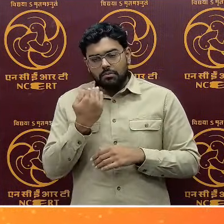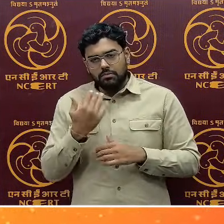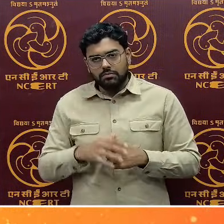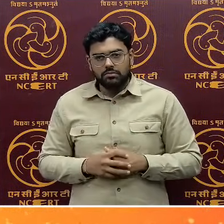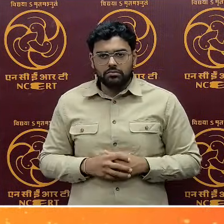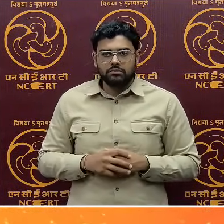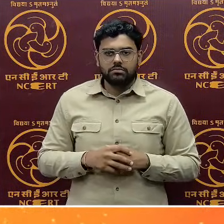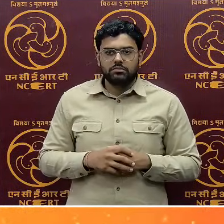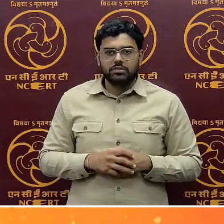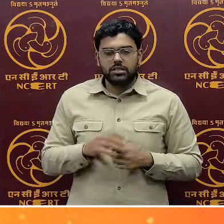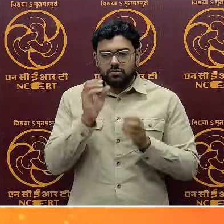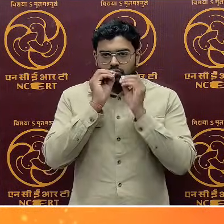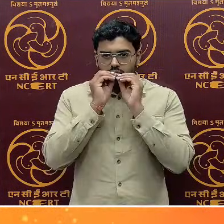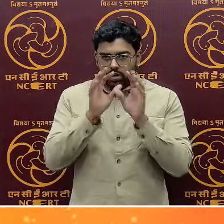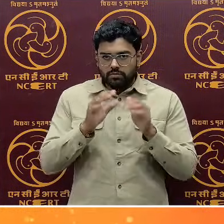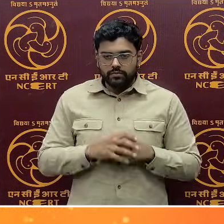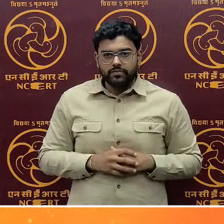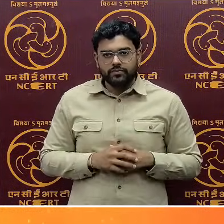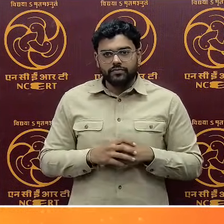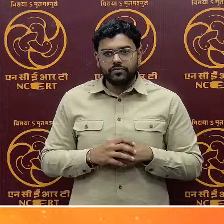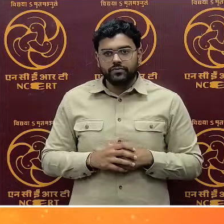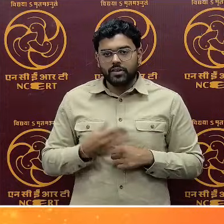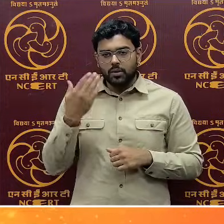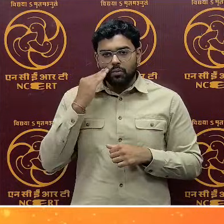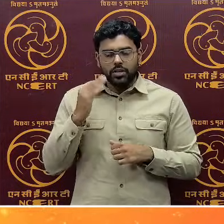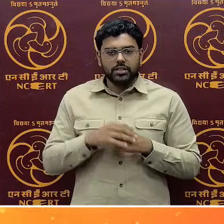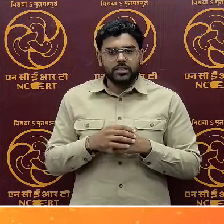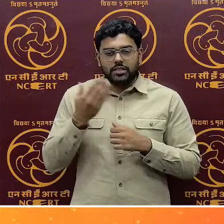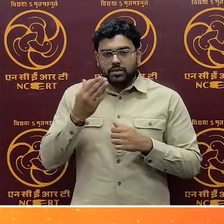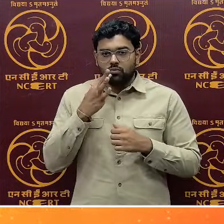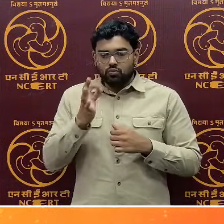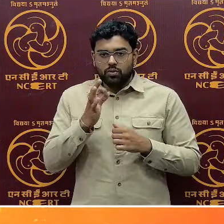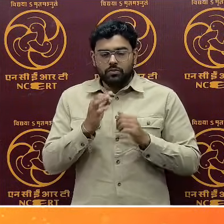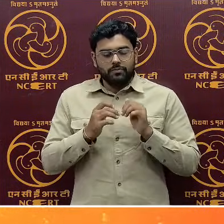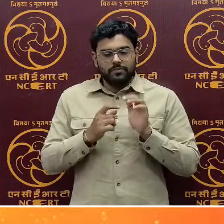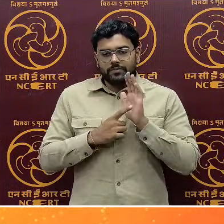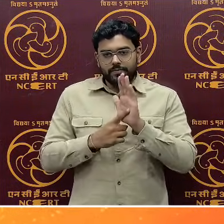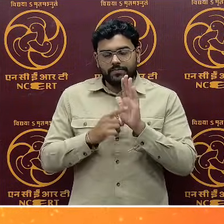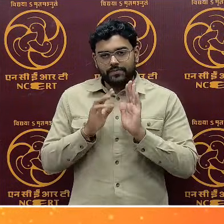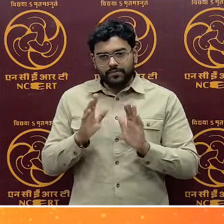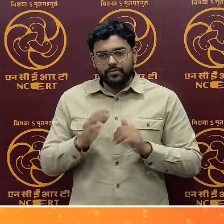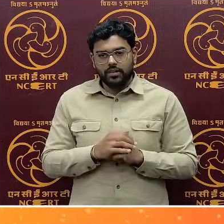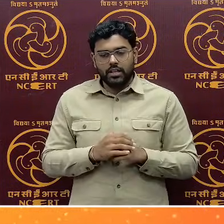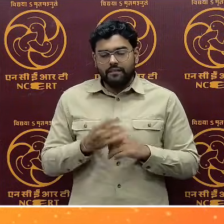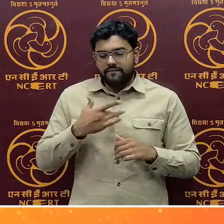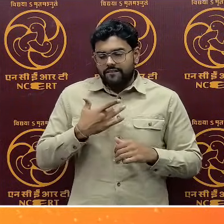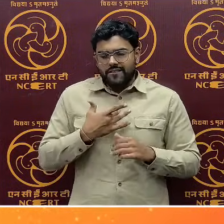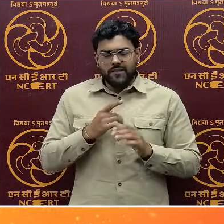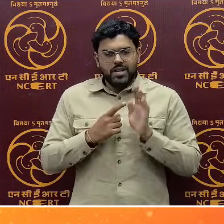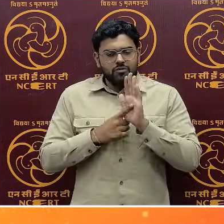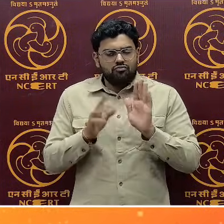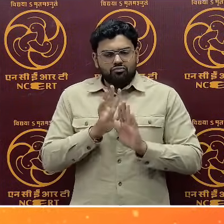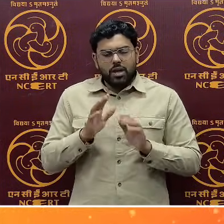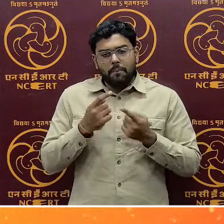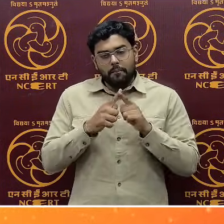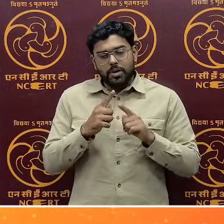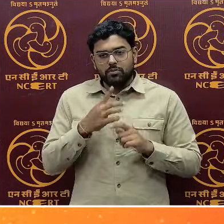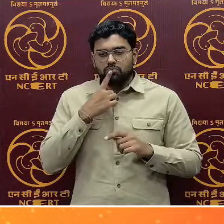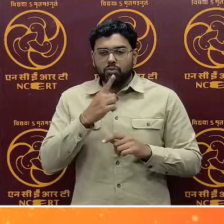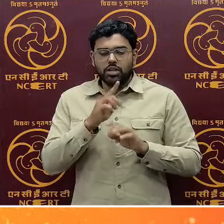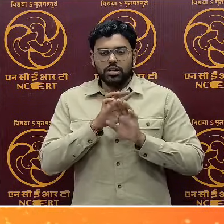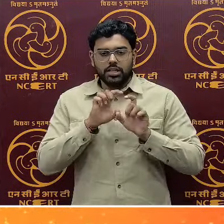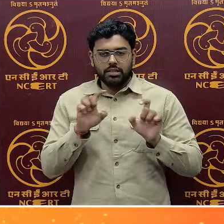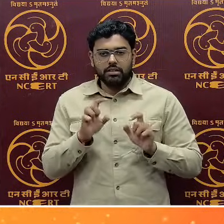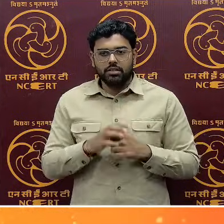So this was announced at once in a matter of fact manner, that is without showing much emotion.